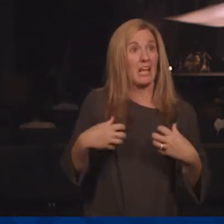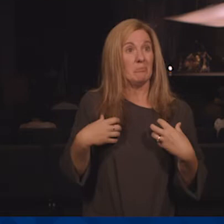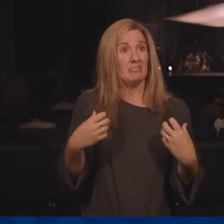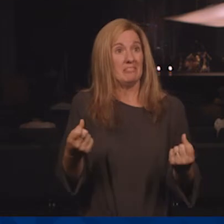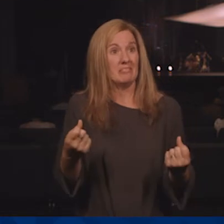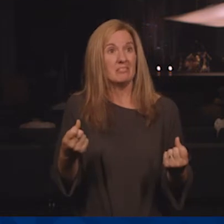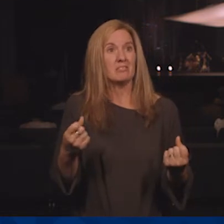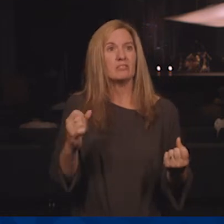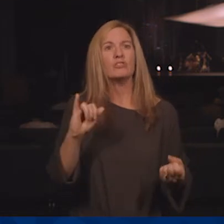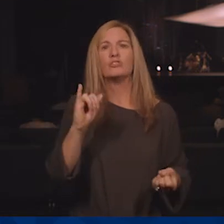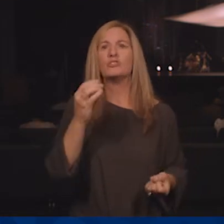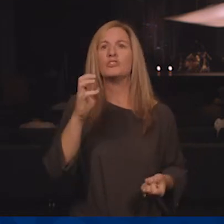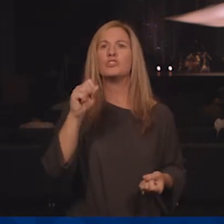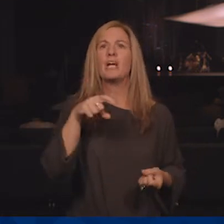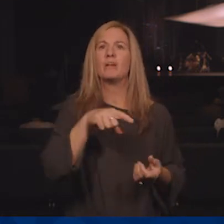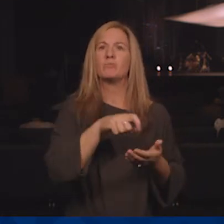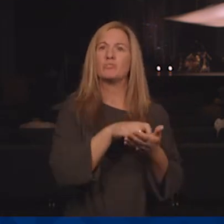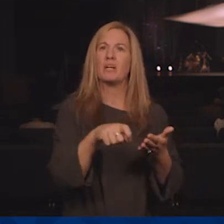says?